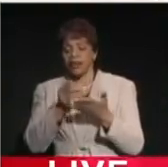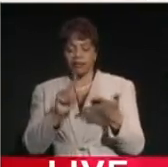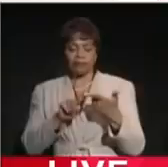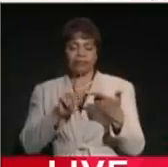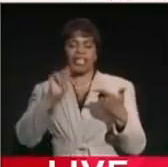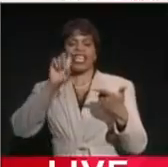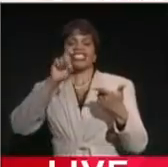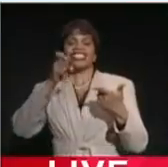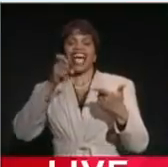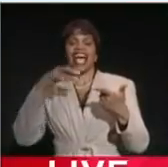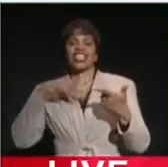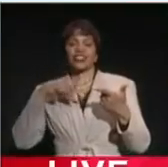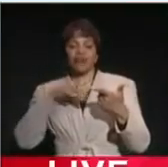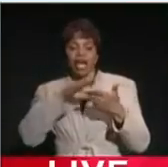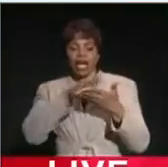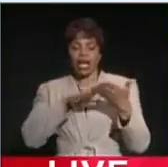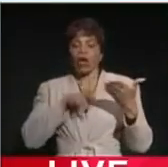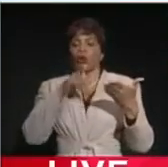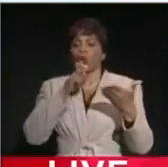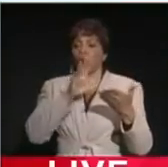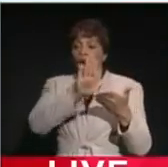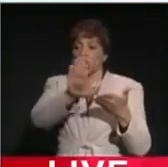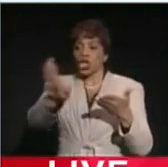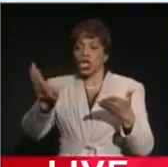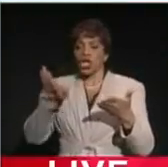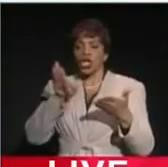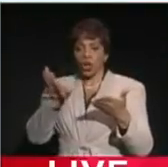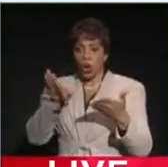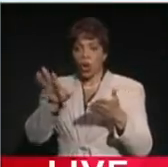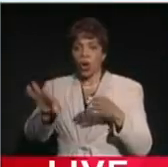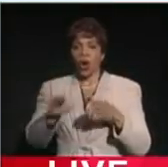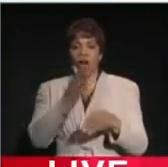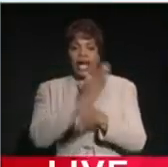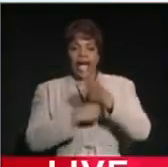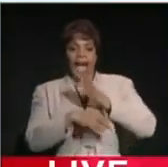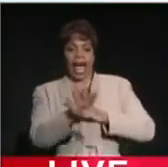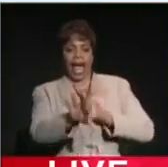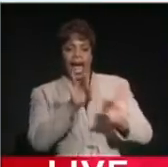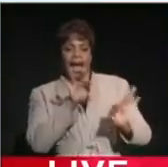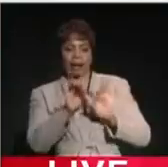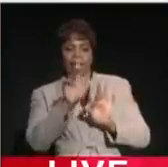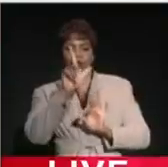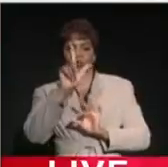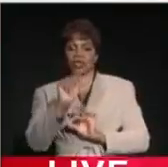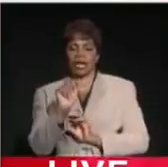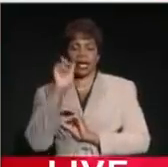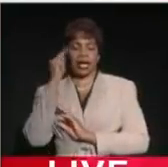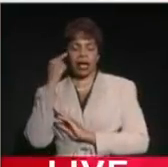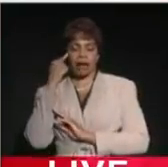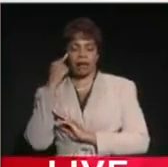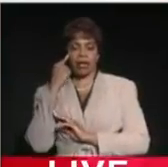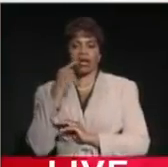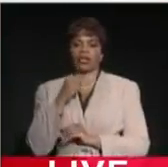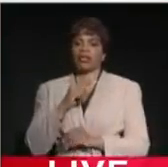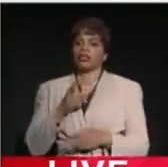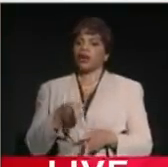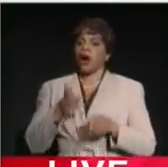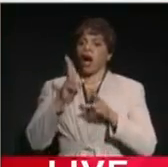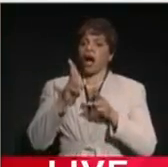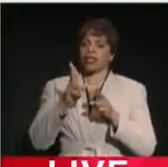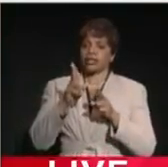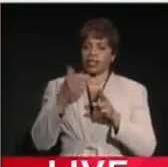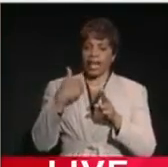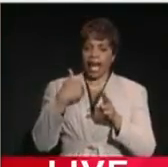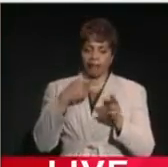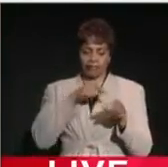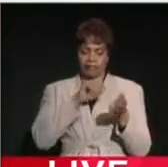example, all lay at the feet of your hand-picked lieutenant governor. I'm so honored to be on the ballot with Sheila. All